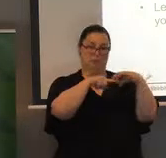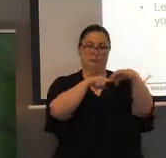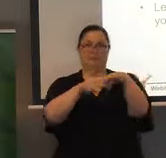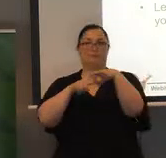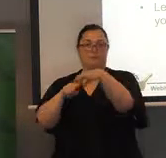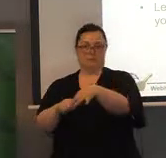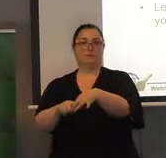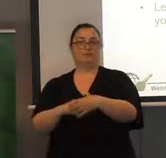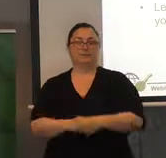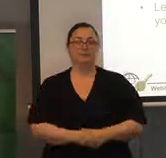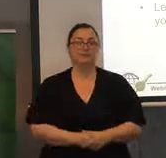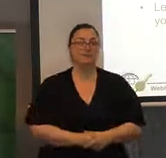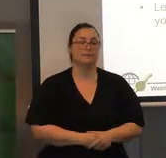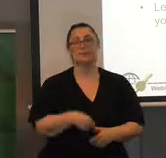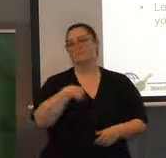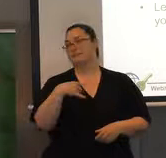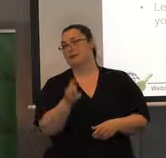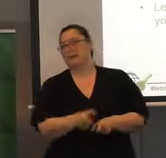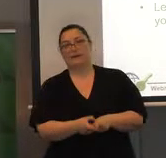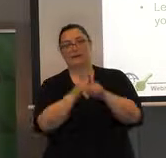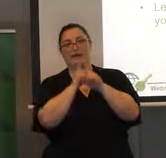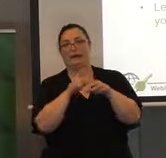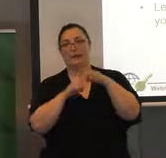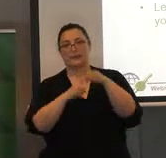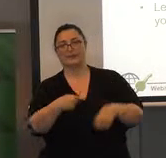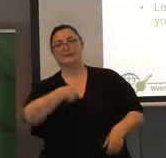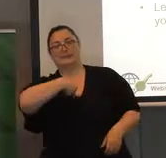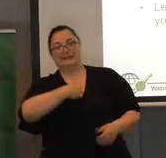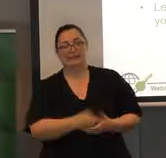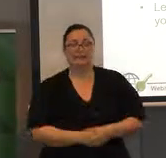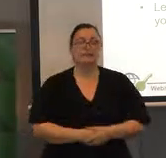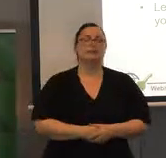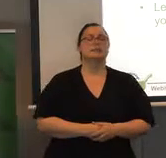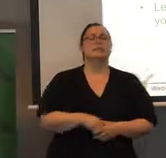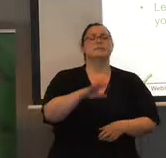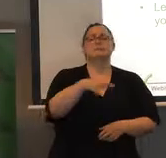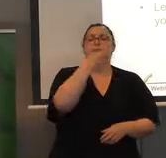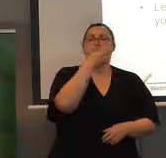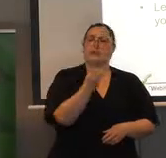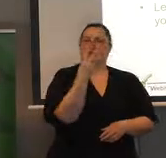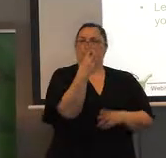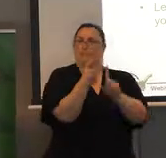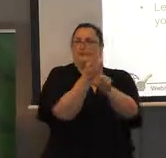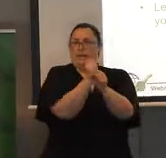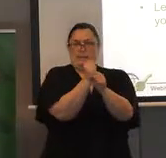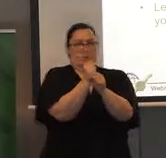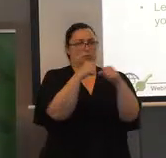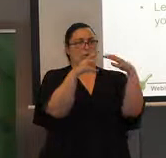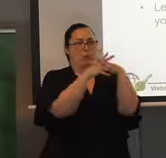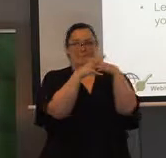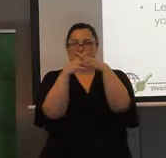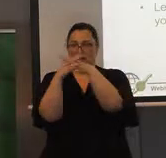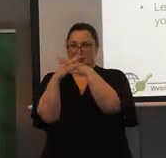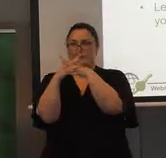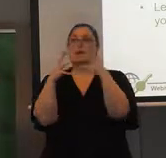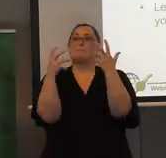want them to get mad at you, not us, because we have to work with them. So they were all asked for 3 examples of websites that they